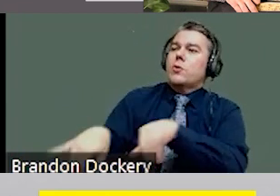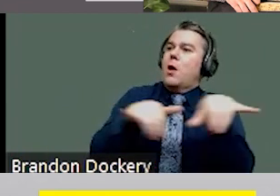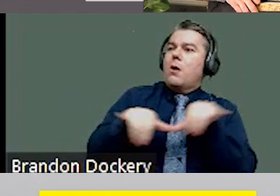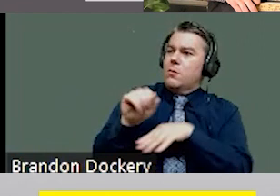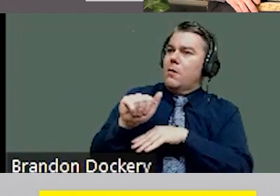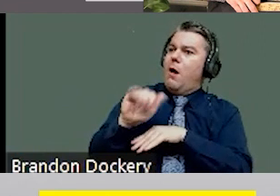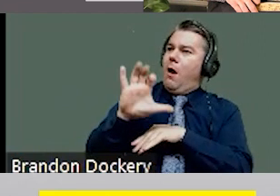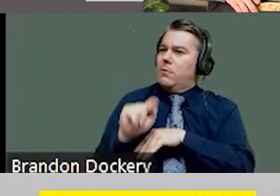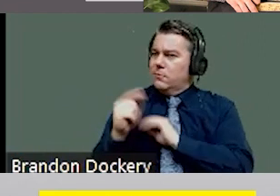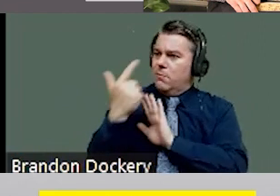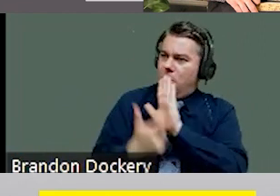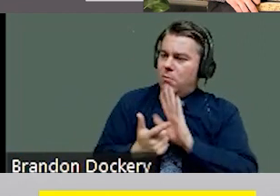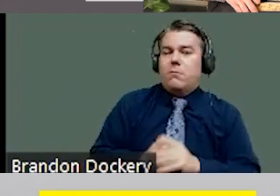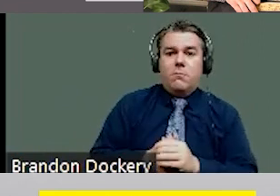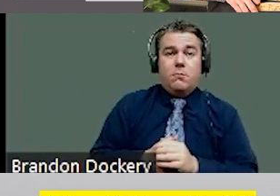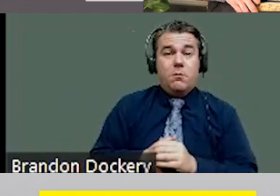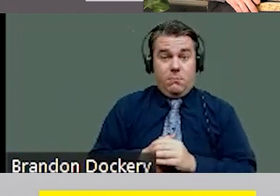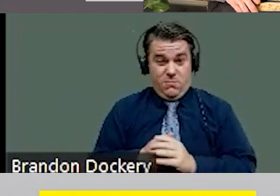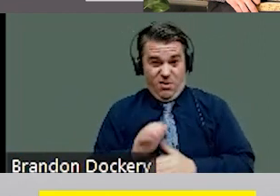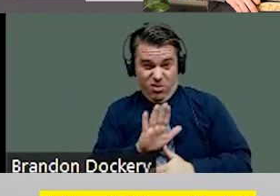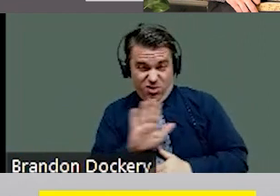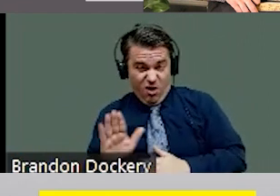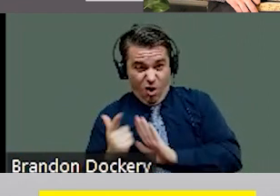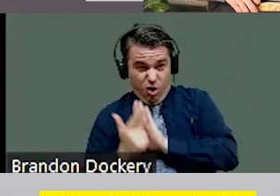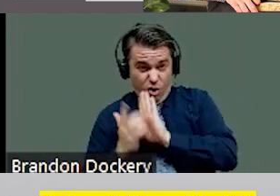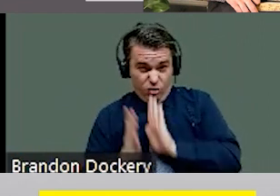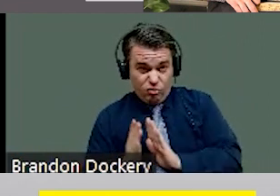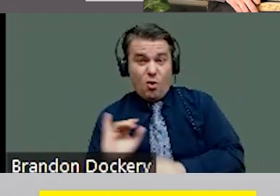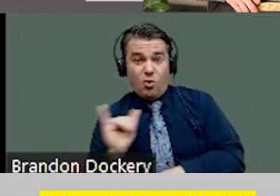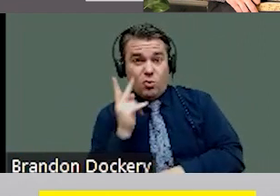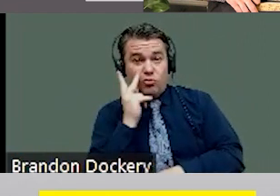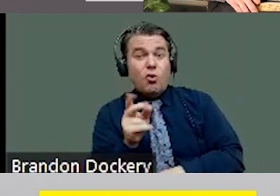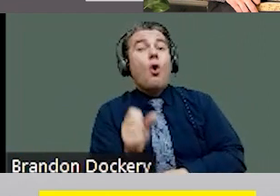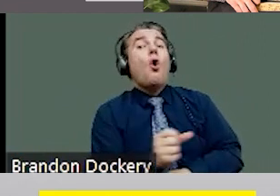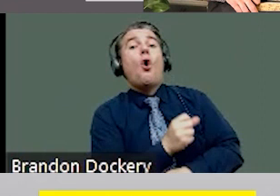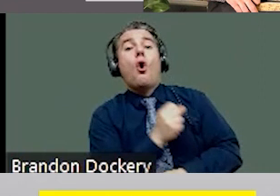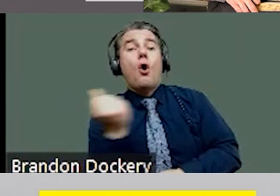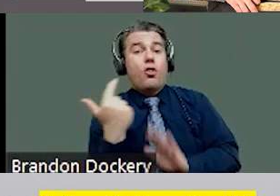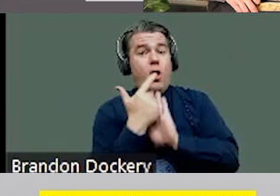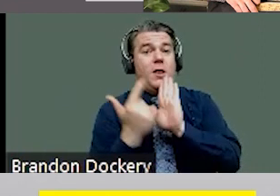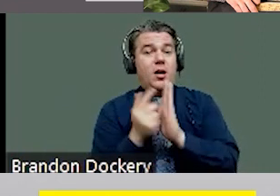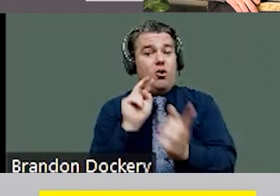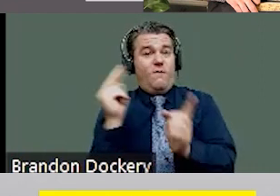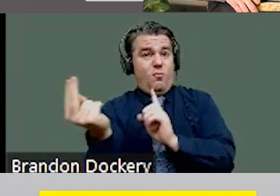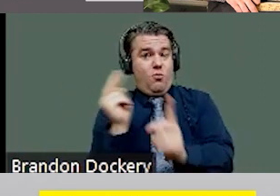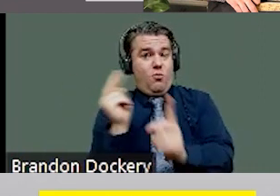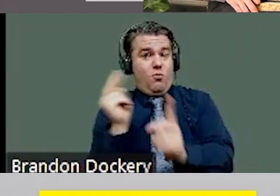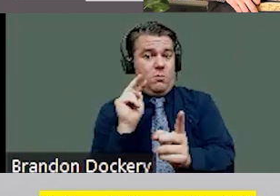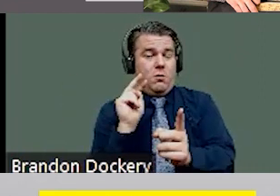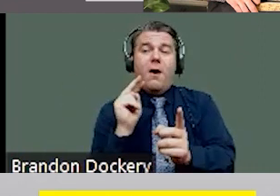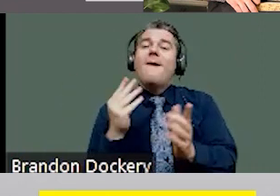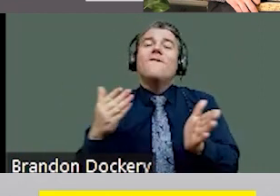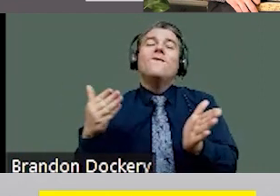Act. Their lawyers, though, also saw another legal angle,